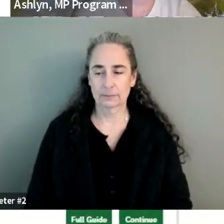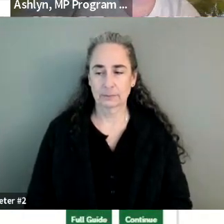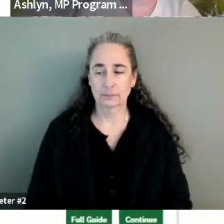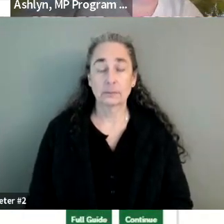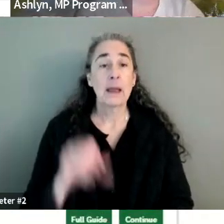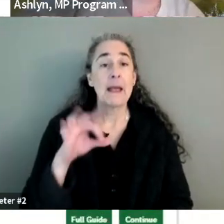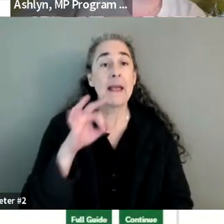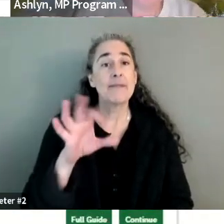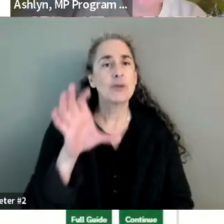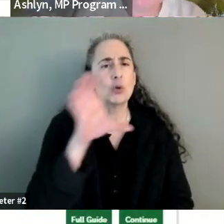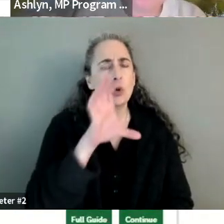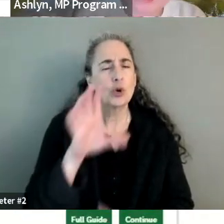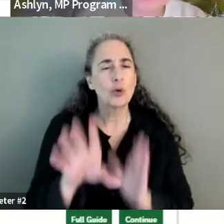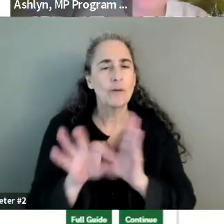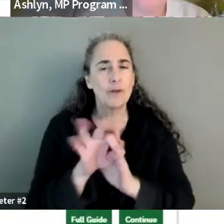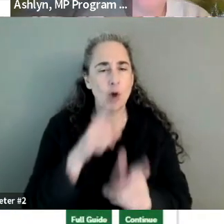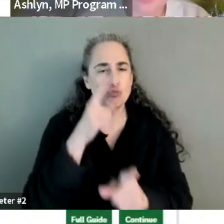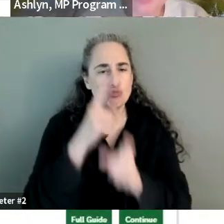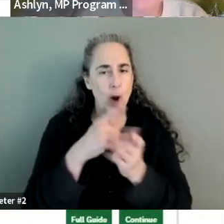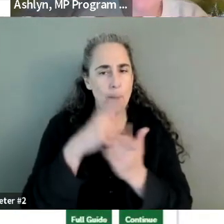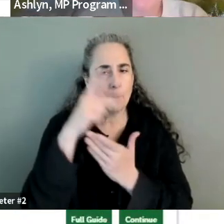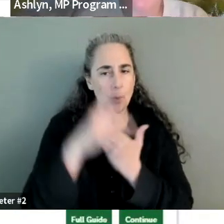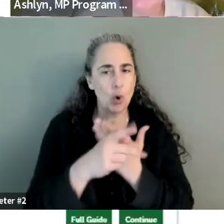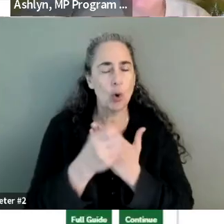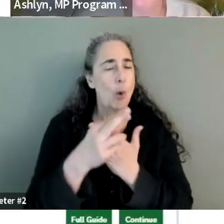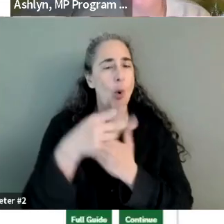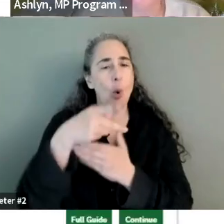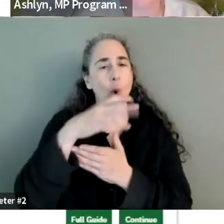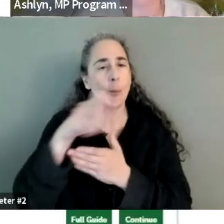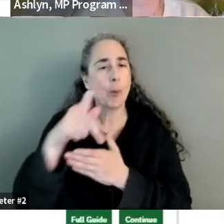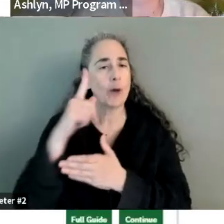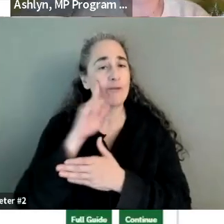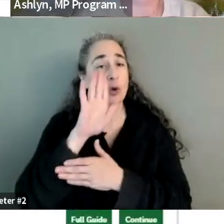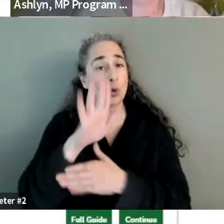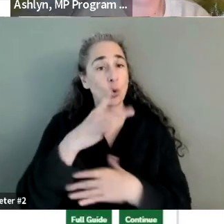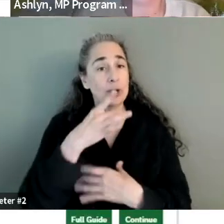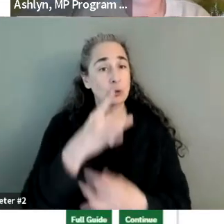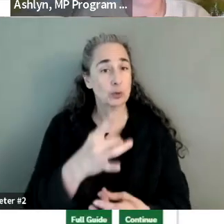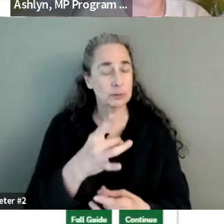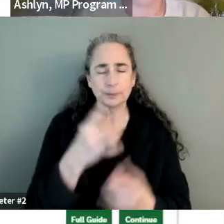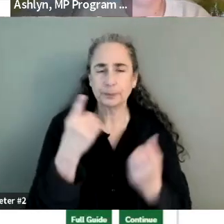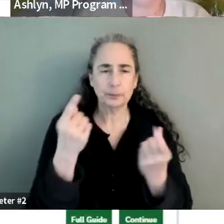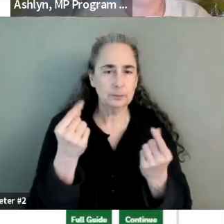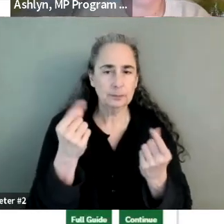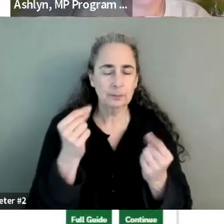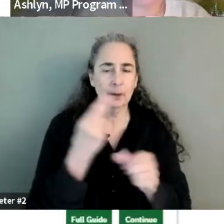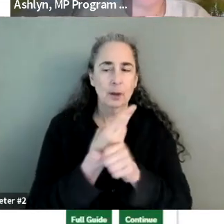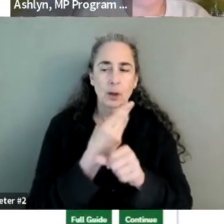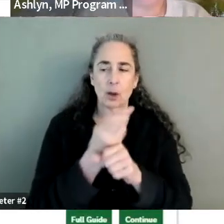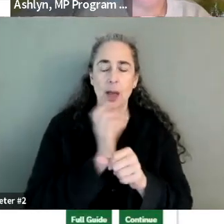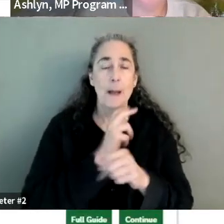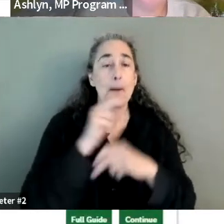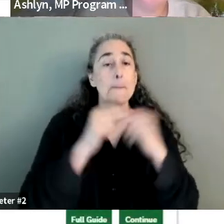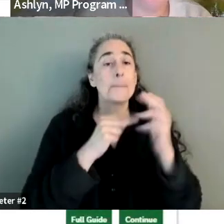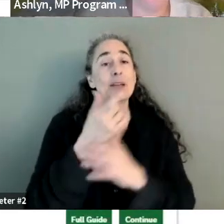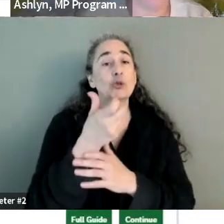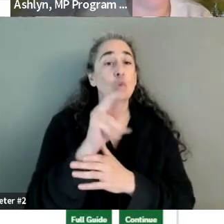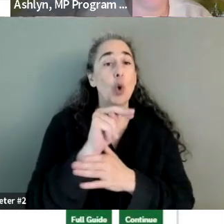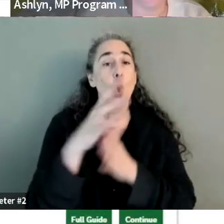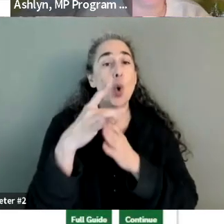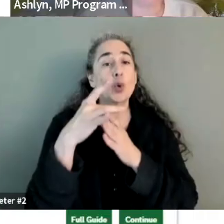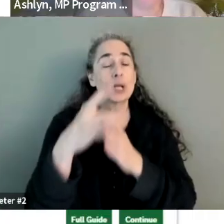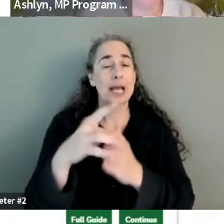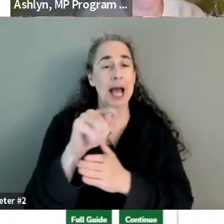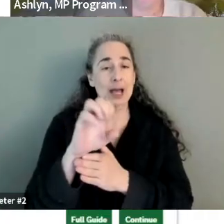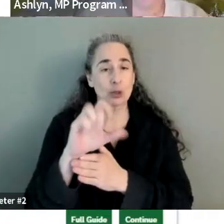If you're looking to find the right program or park for your interests, you can use our Build Your Own Guide tool to